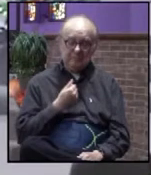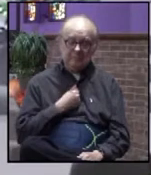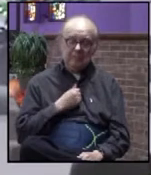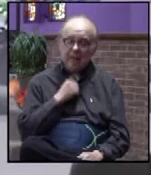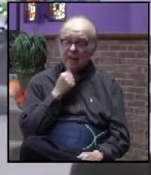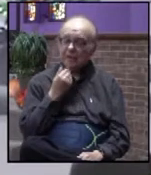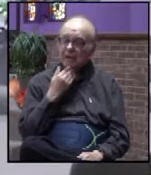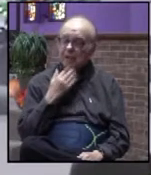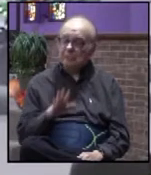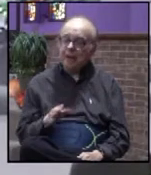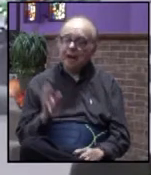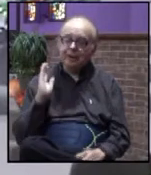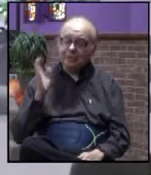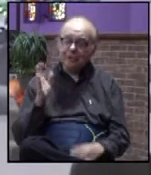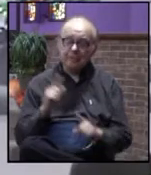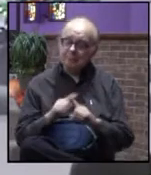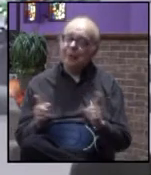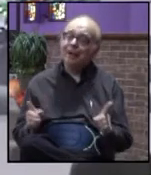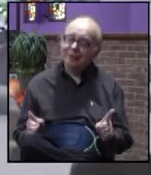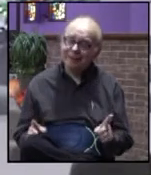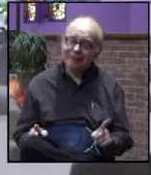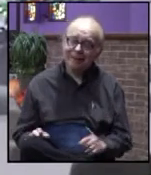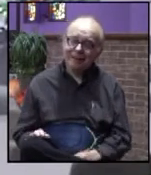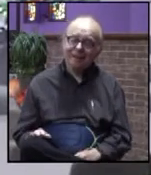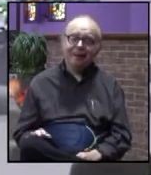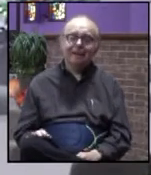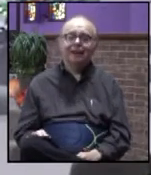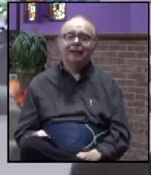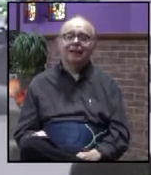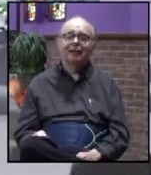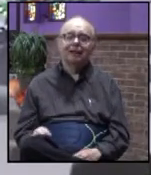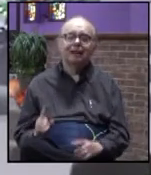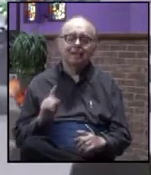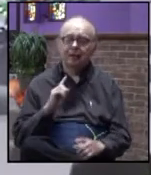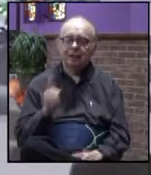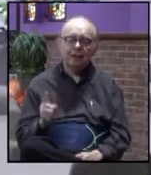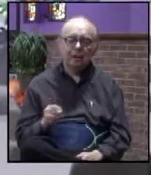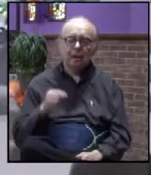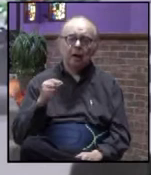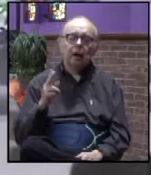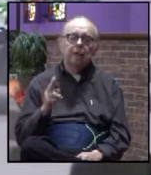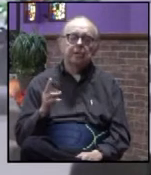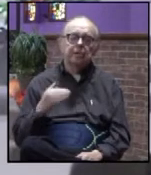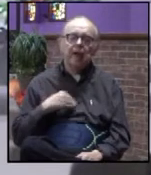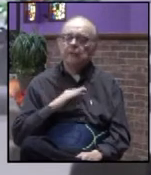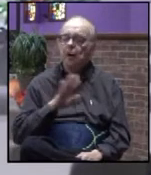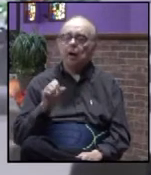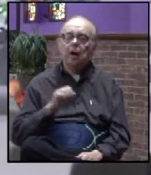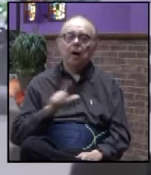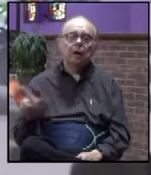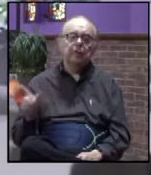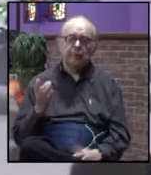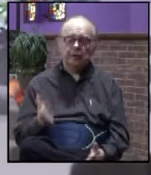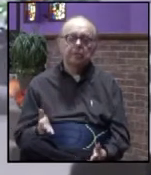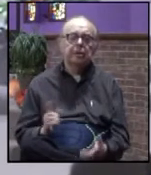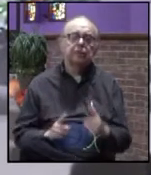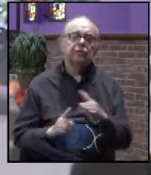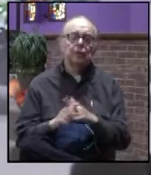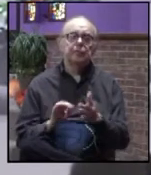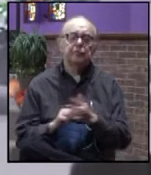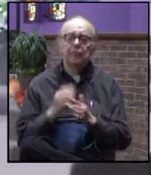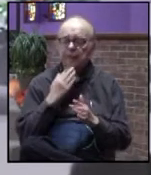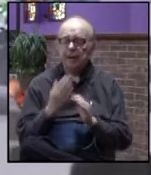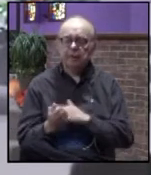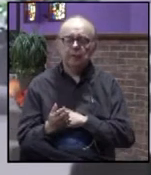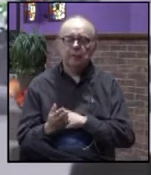sermon, you know, but it's an honor to have all of you here and to show up. And we thank you.